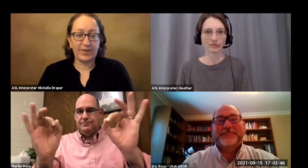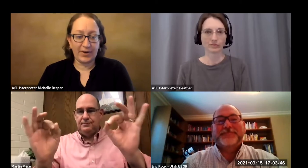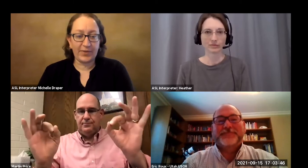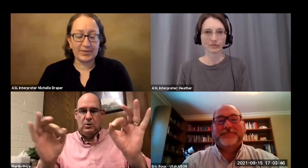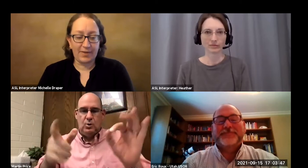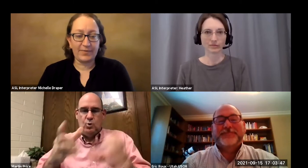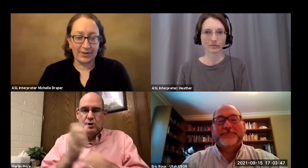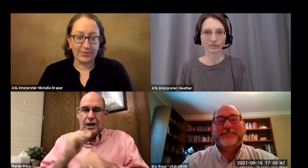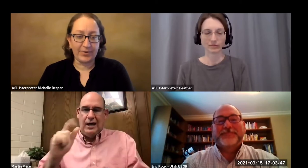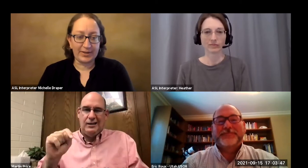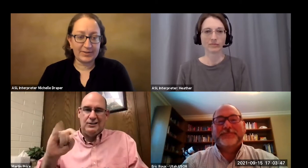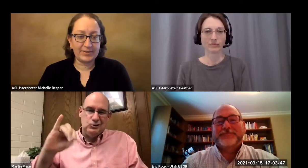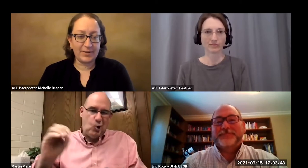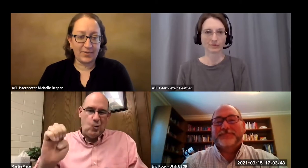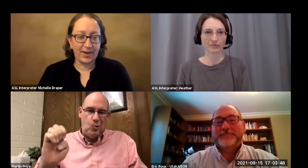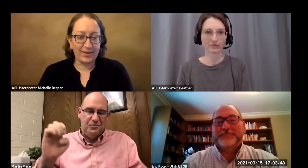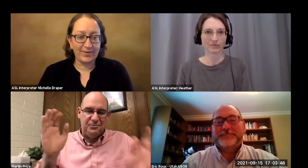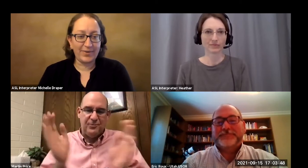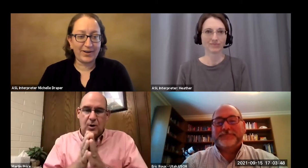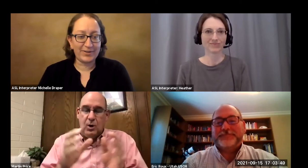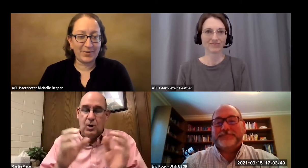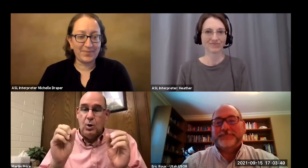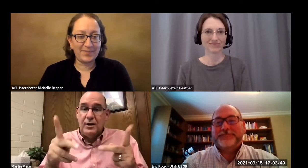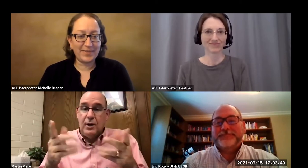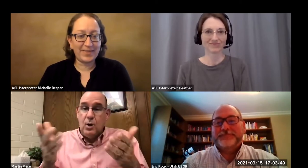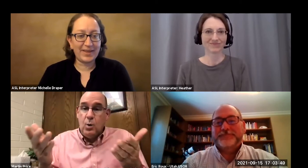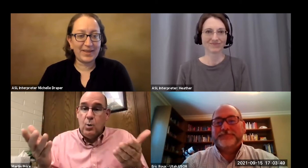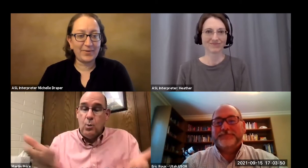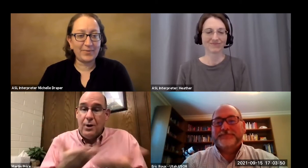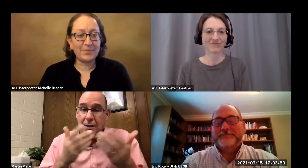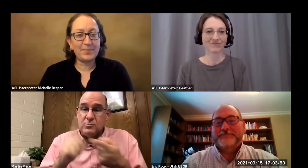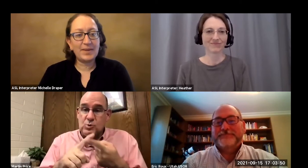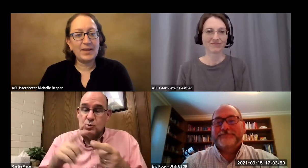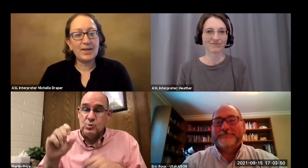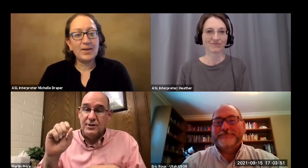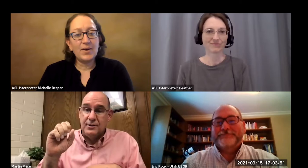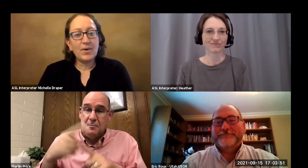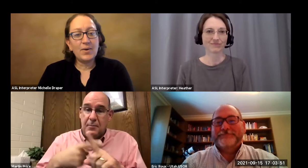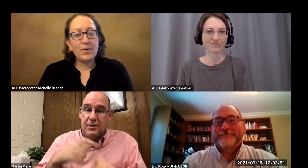Joe, looks like you figured out the stop video. Great. Okay, you got it, Joe. Thank you.